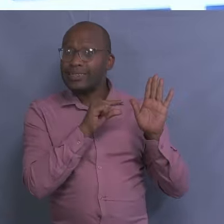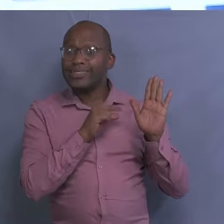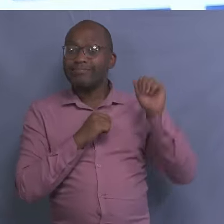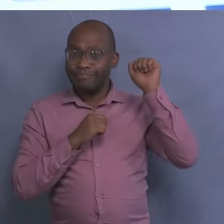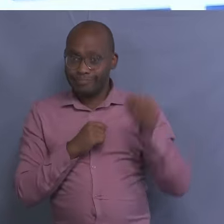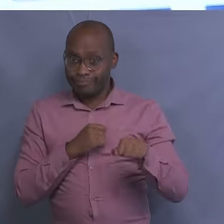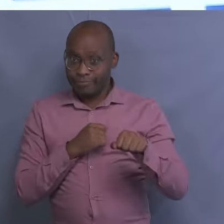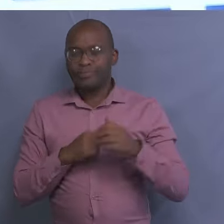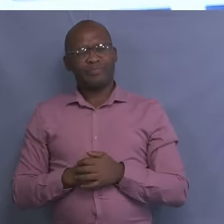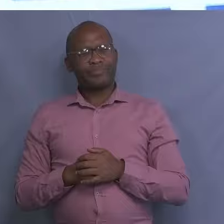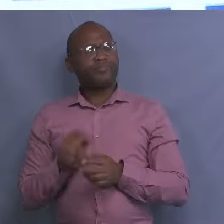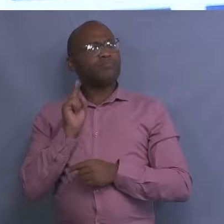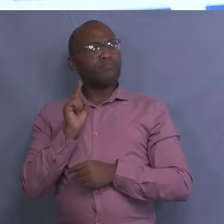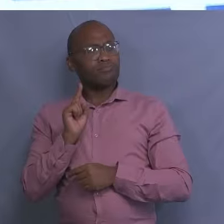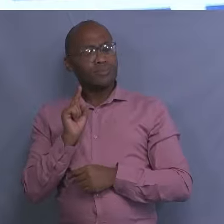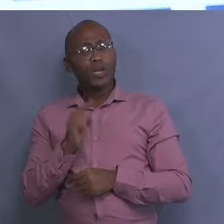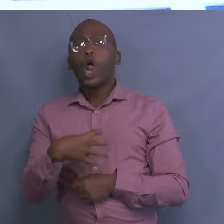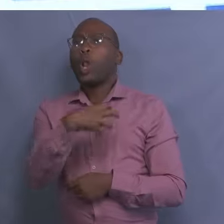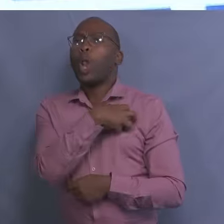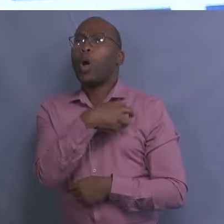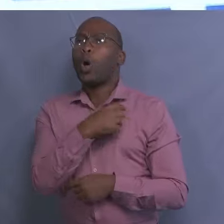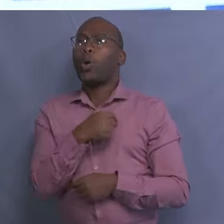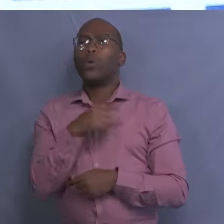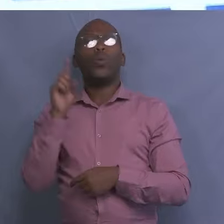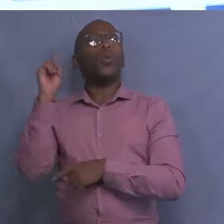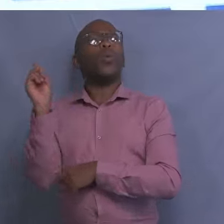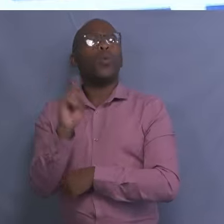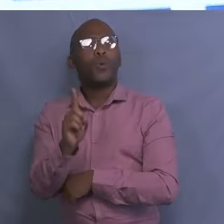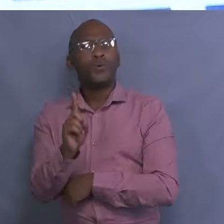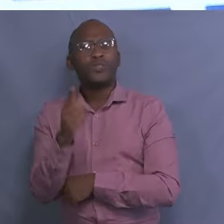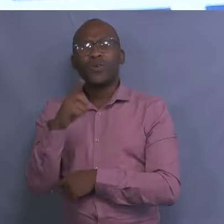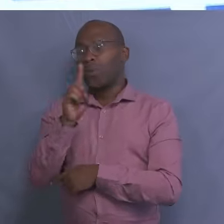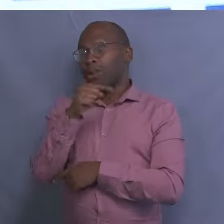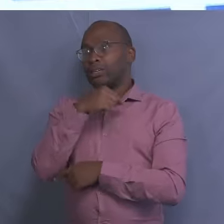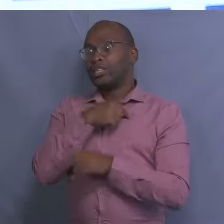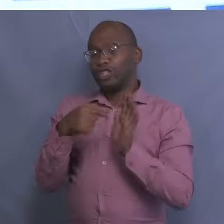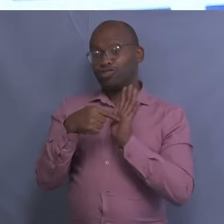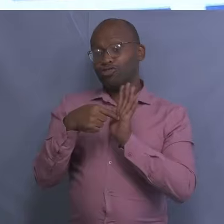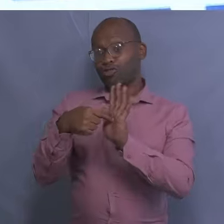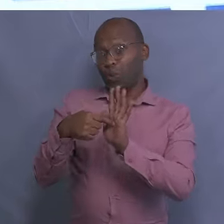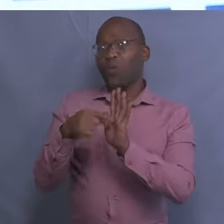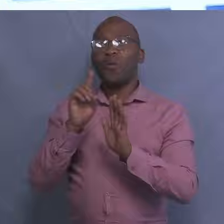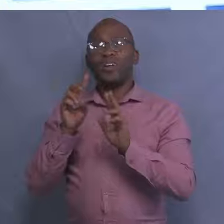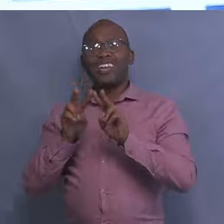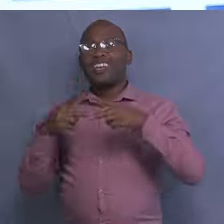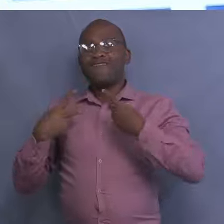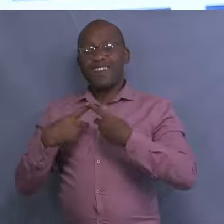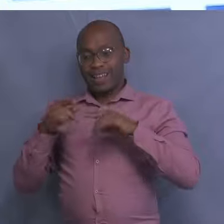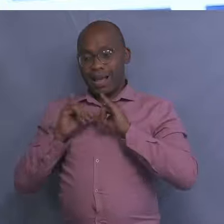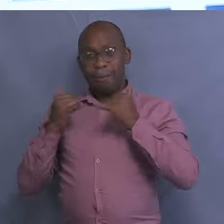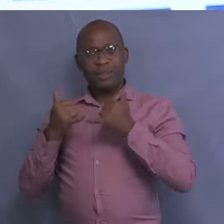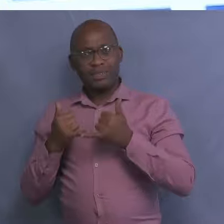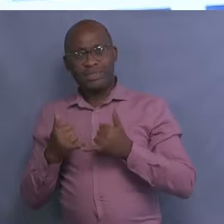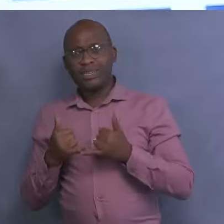a logo is to show the values of values and the goals of a company. A logo should appear in